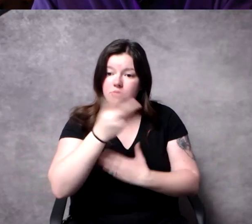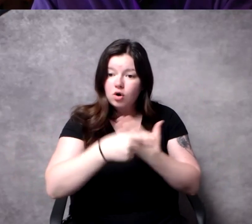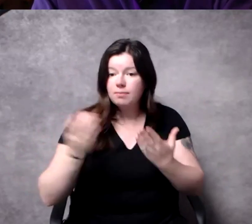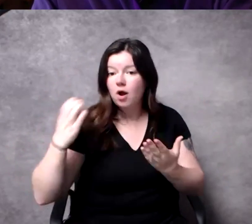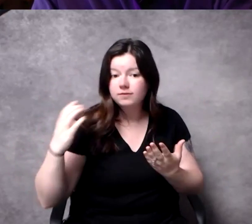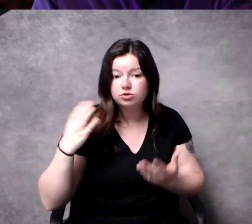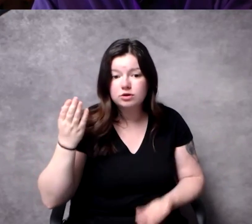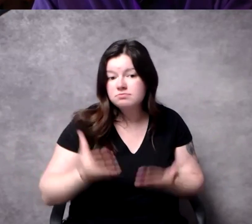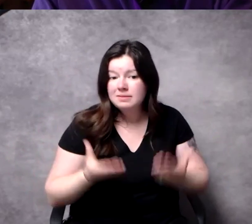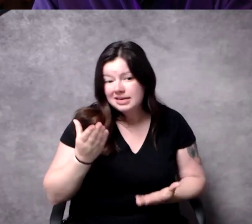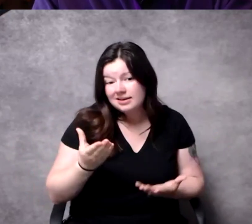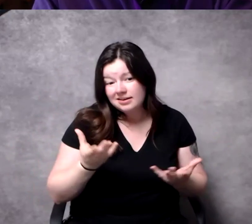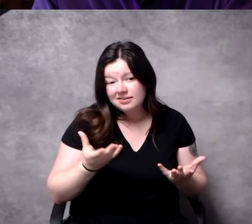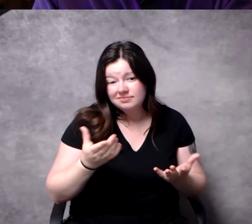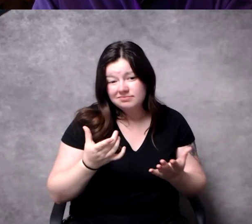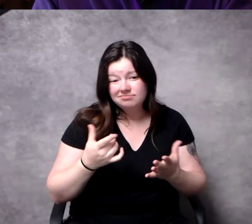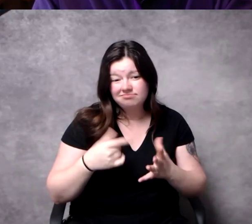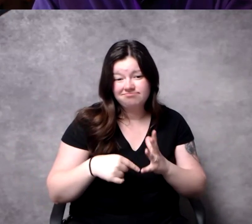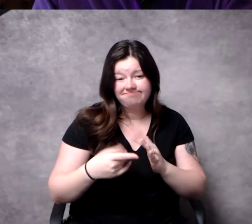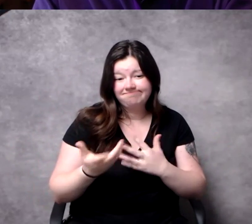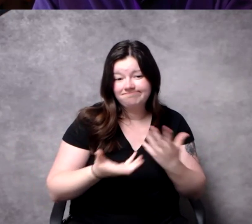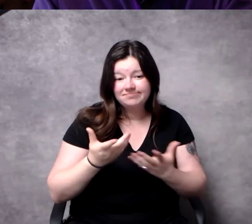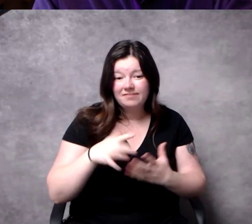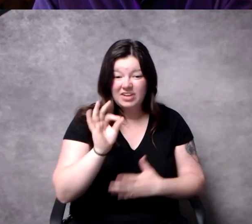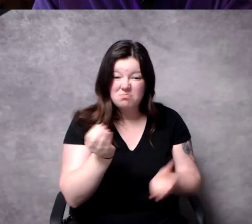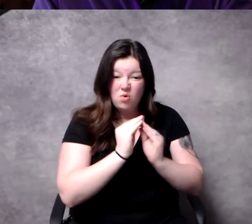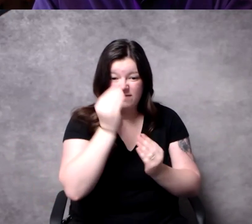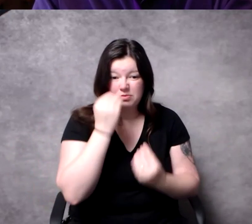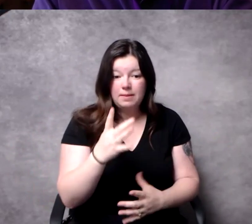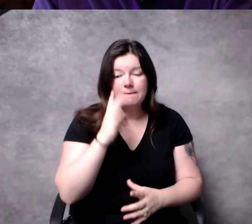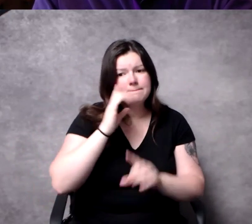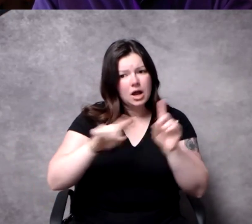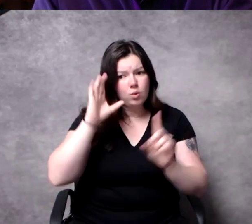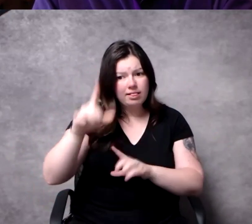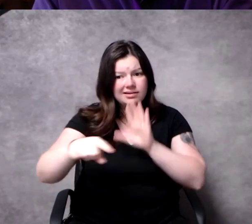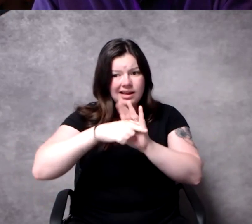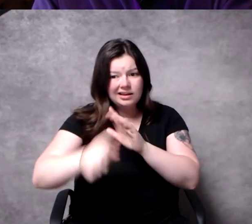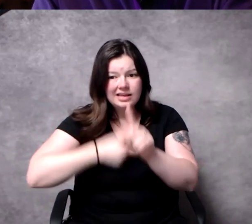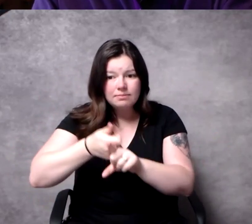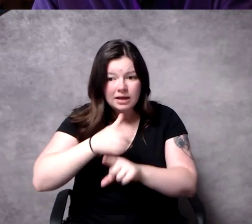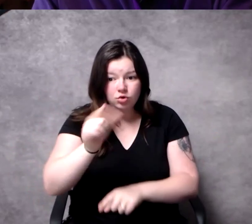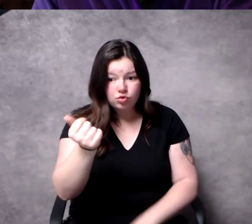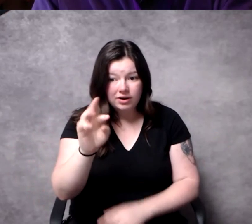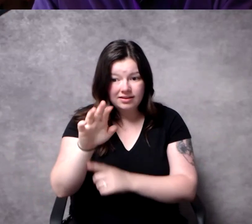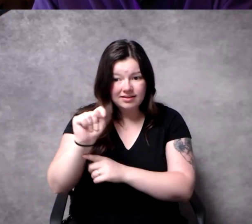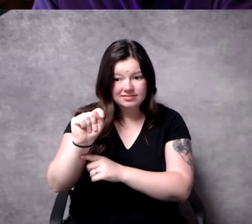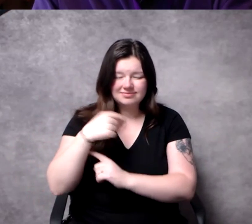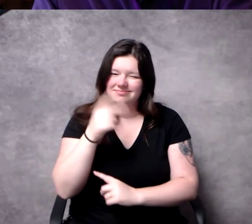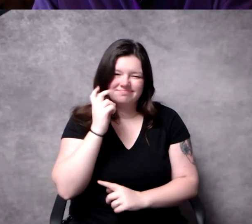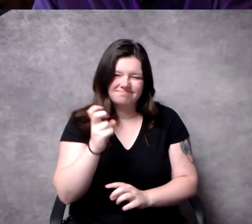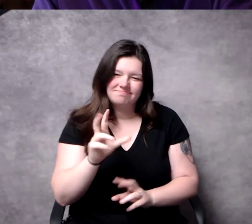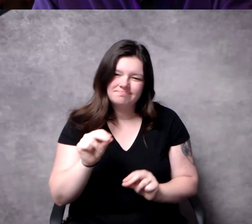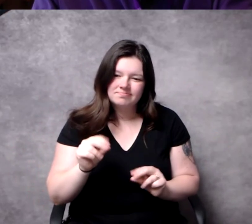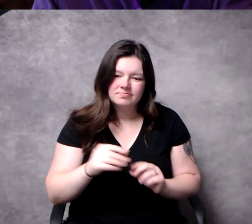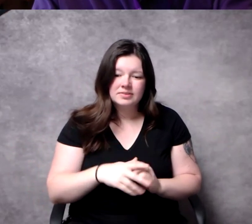maybe, you know, explore this a little bit more, but I don't think it's going to have a negative impact on your grant. I think NIGMS, if the science is solid and it